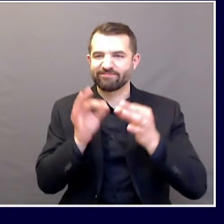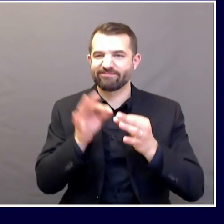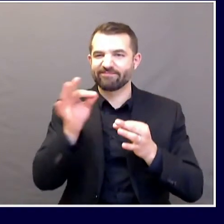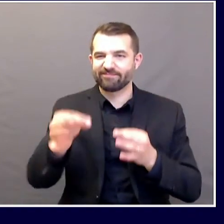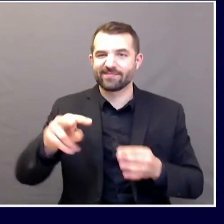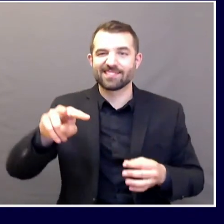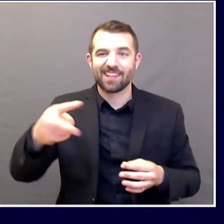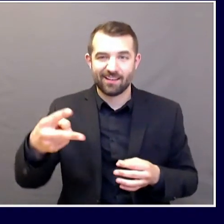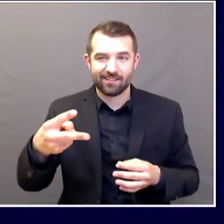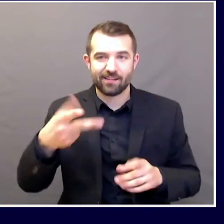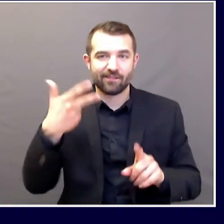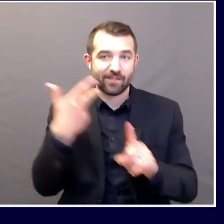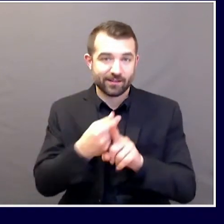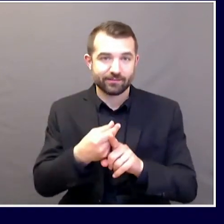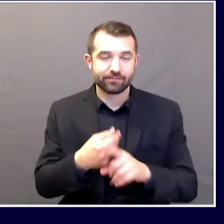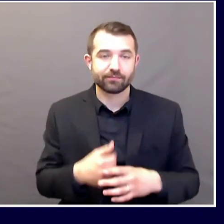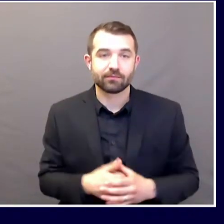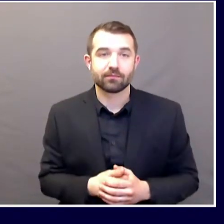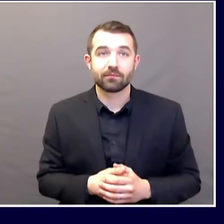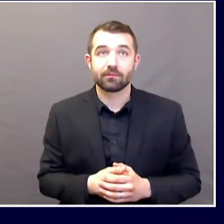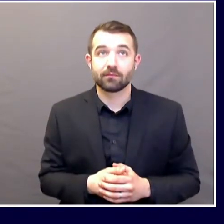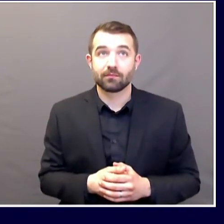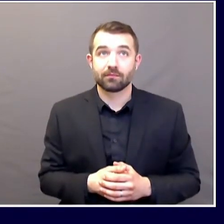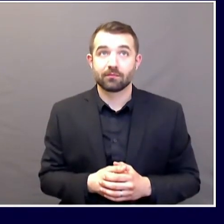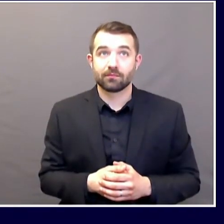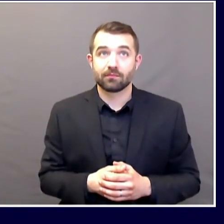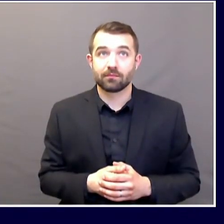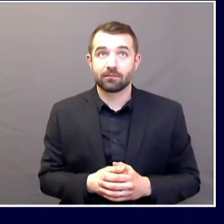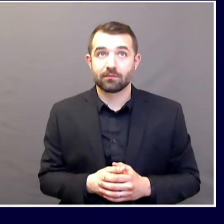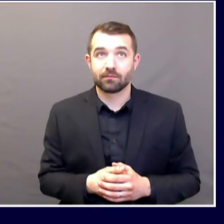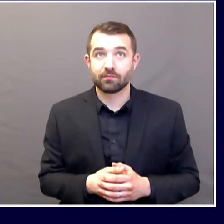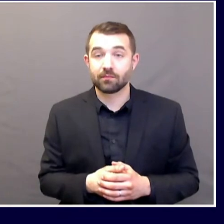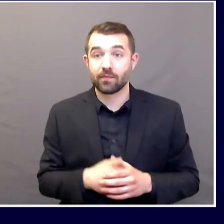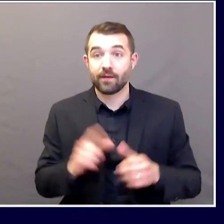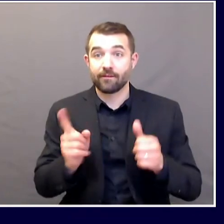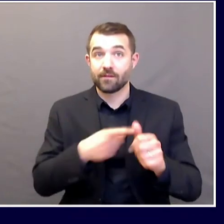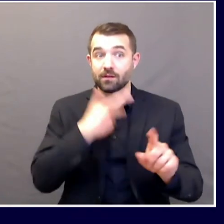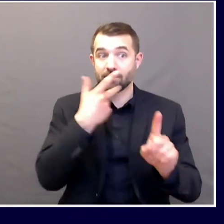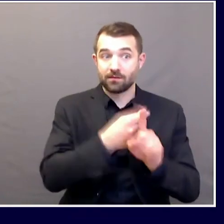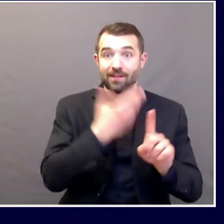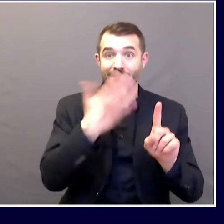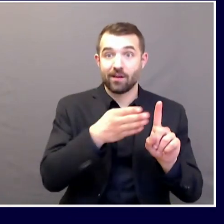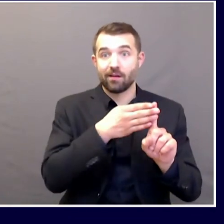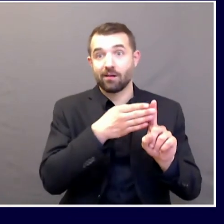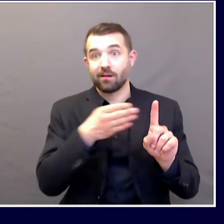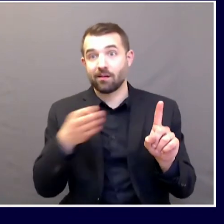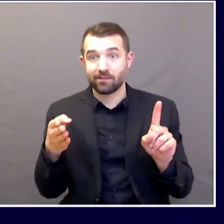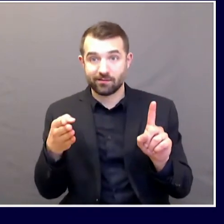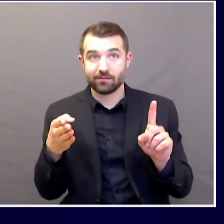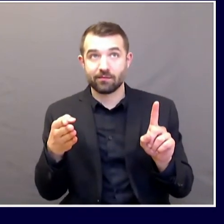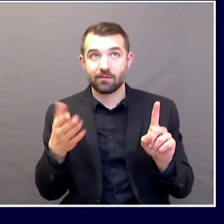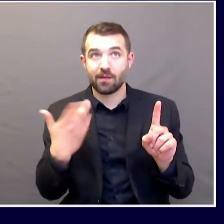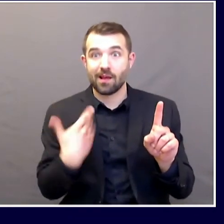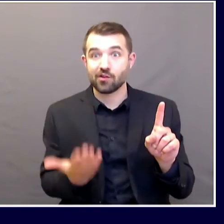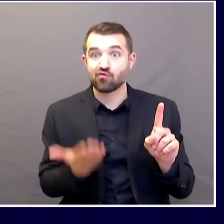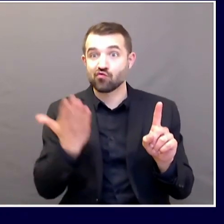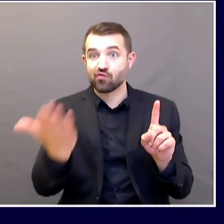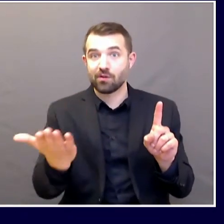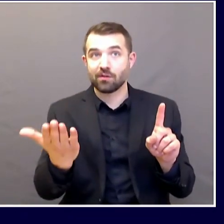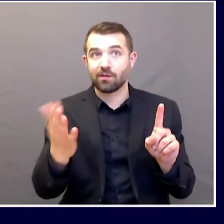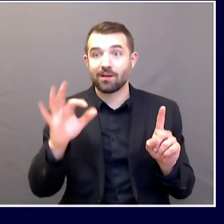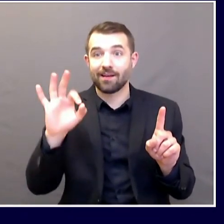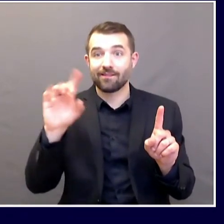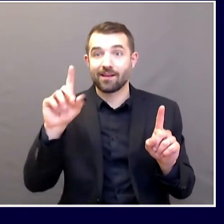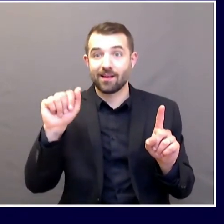administered for a number of days after the first dose. We recommend sticking with what the FDA has said, 21